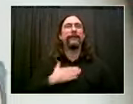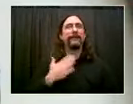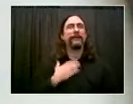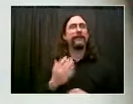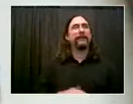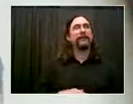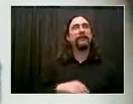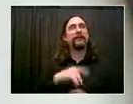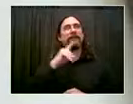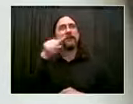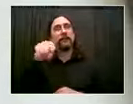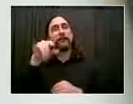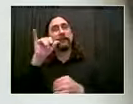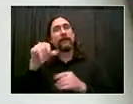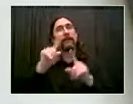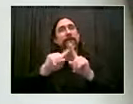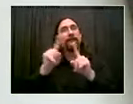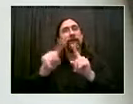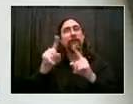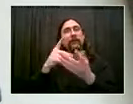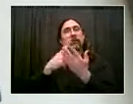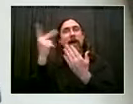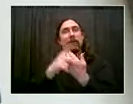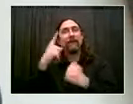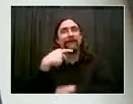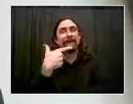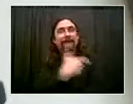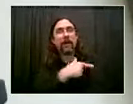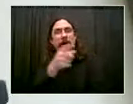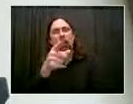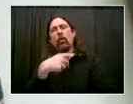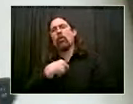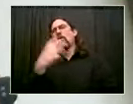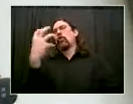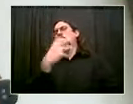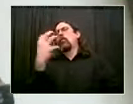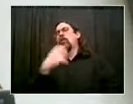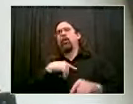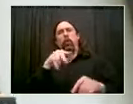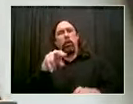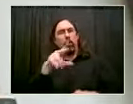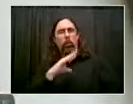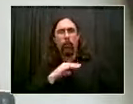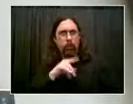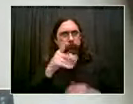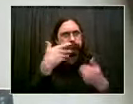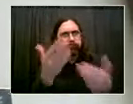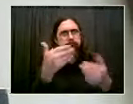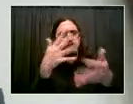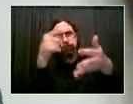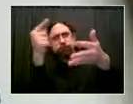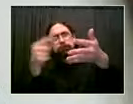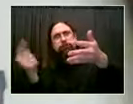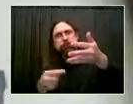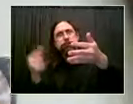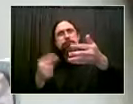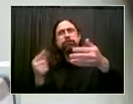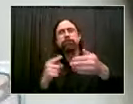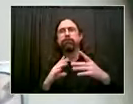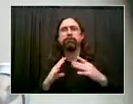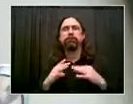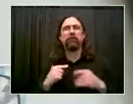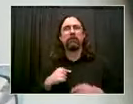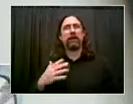that. And always excited to be back on, I guess you could say, your show again. It's a great show. We're kind of